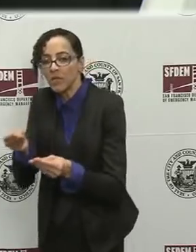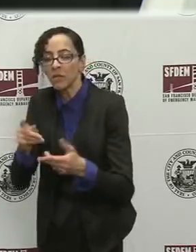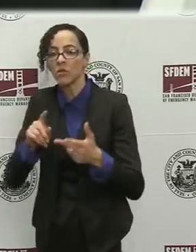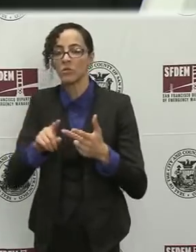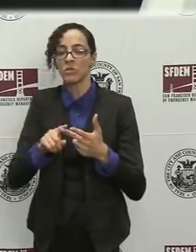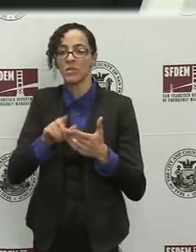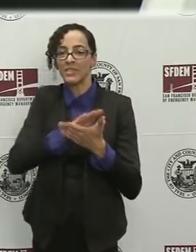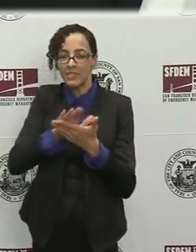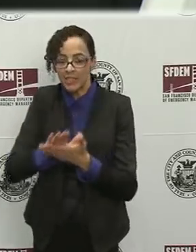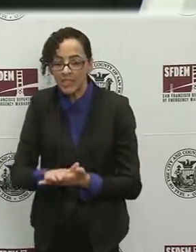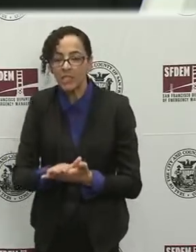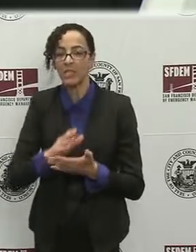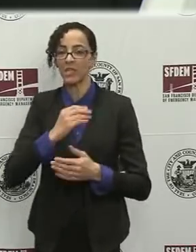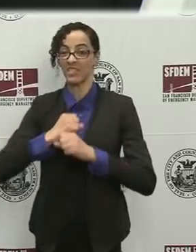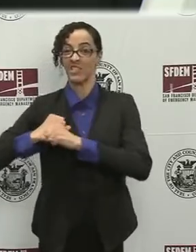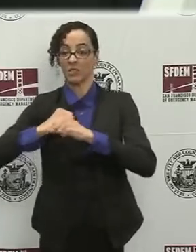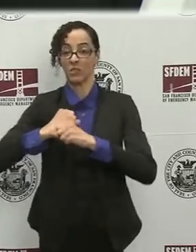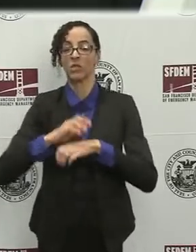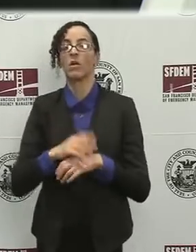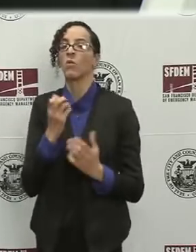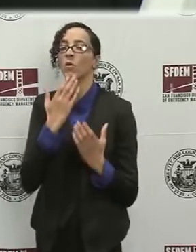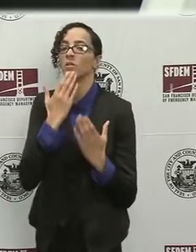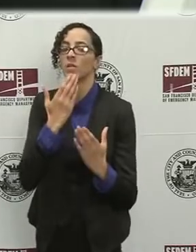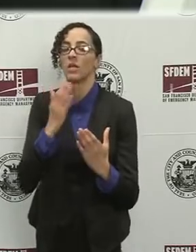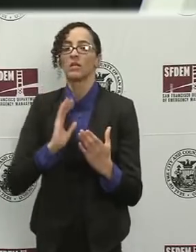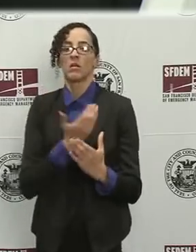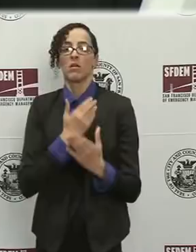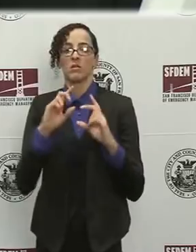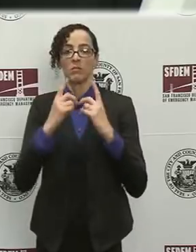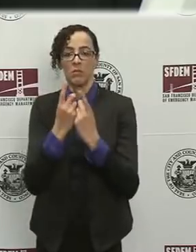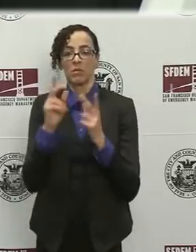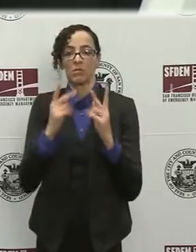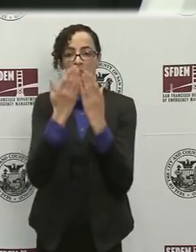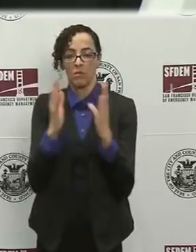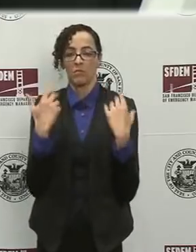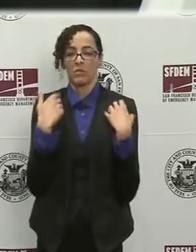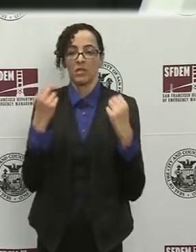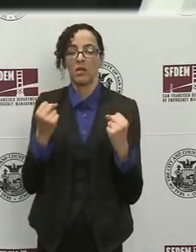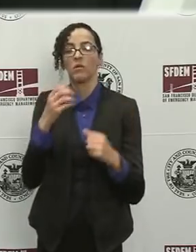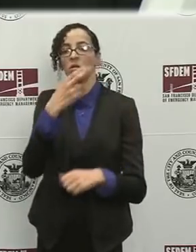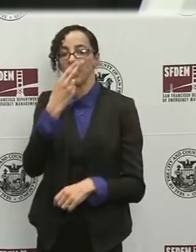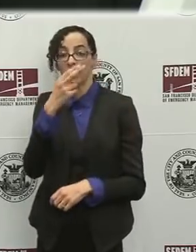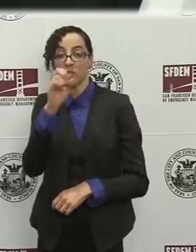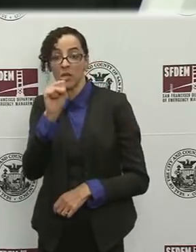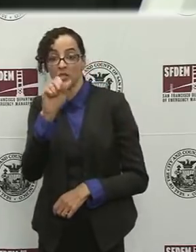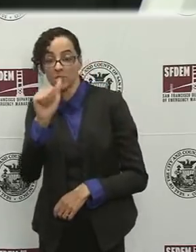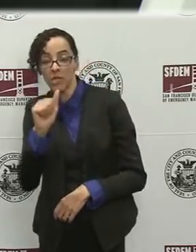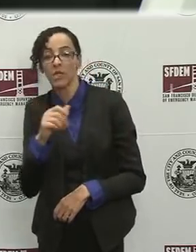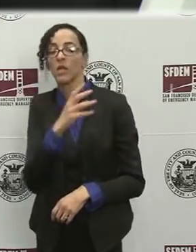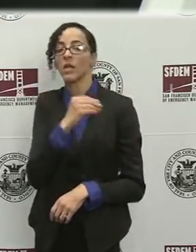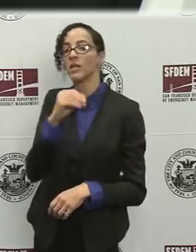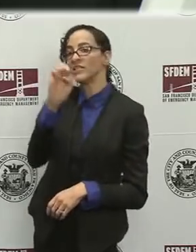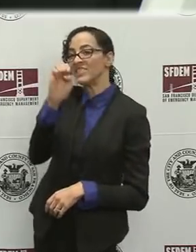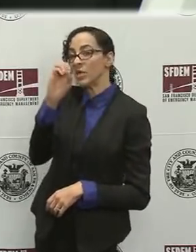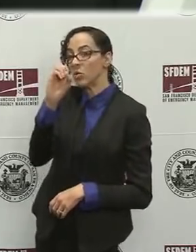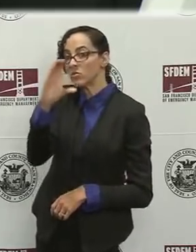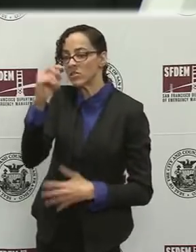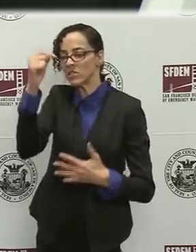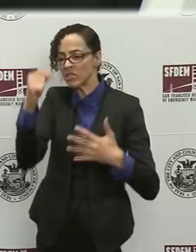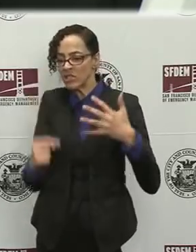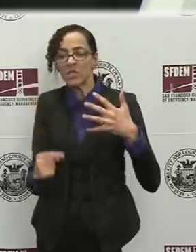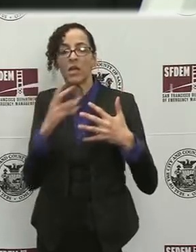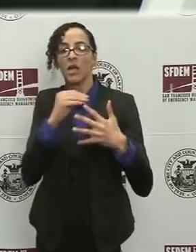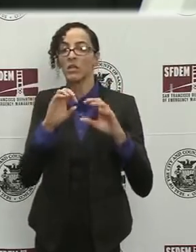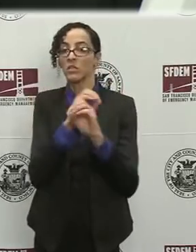at HSA, the Department of Public Health, the Emergency Operations Center run by the Department of Emergency Management, and the nonprofit